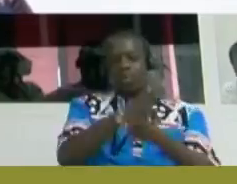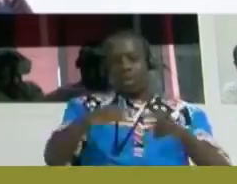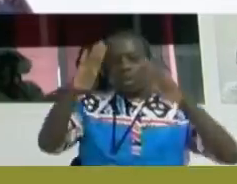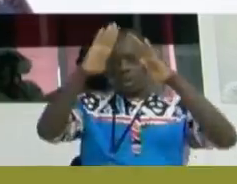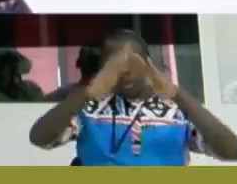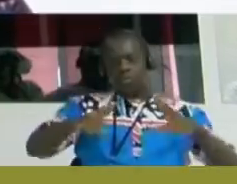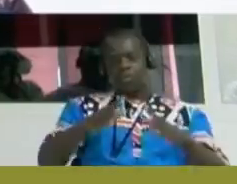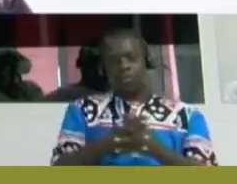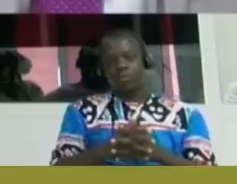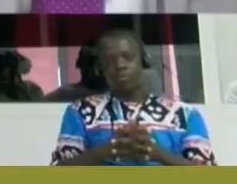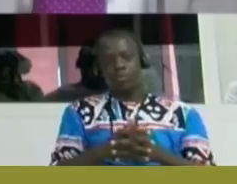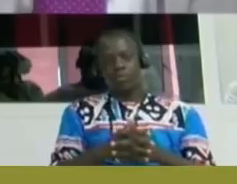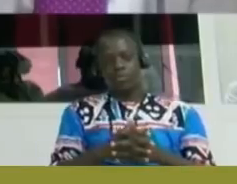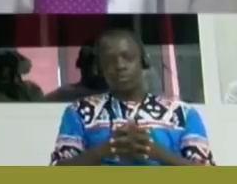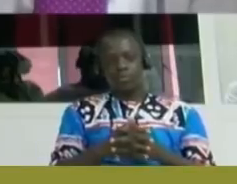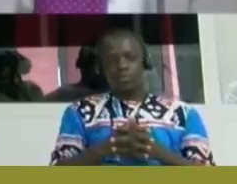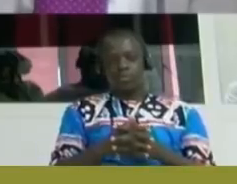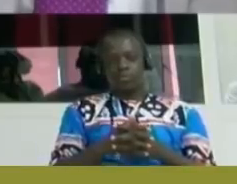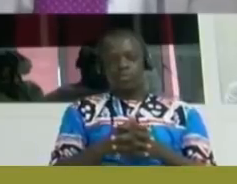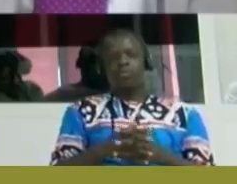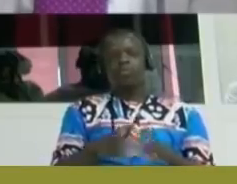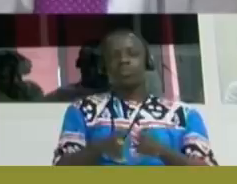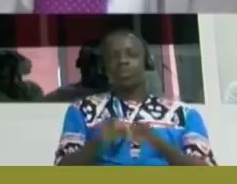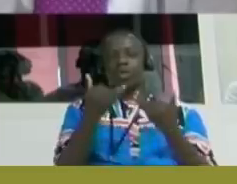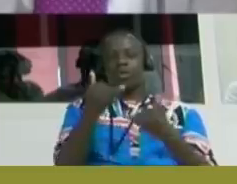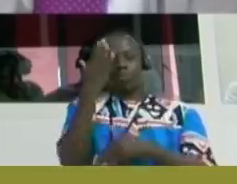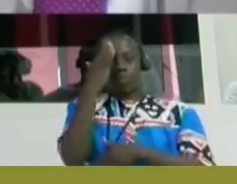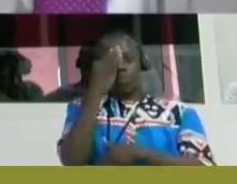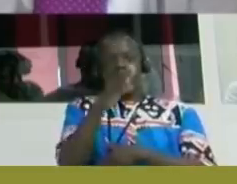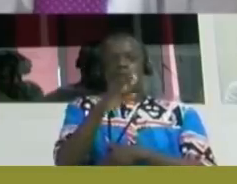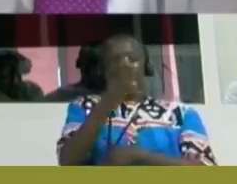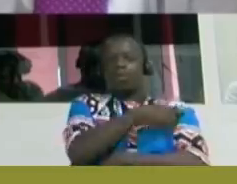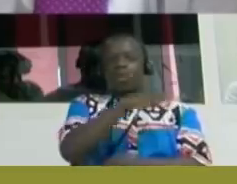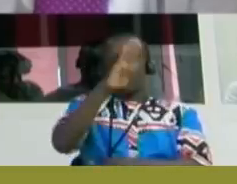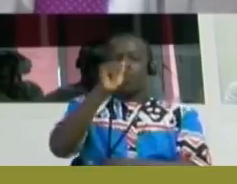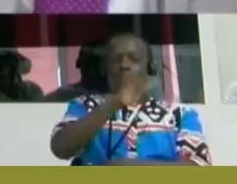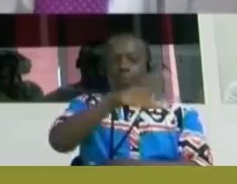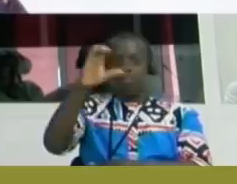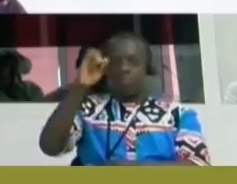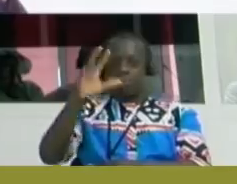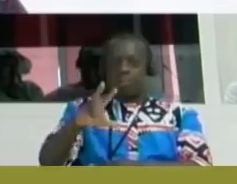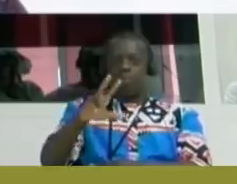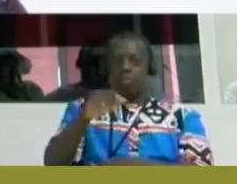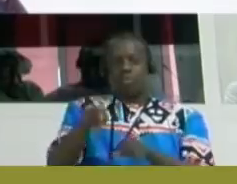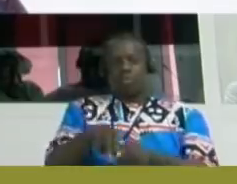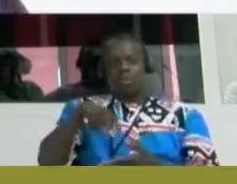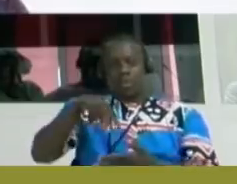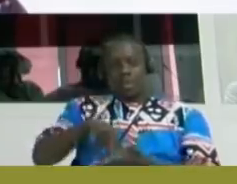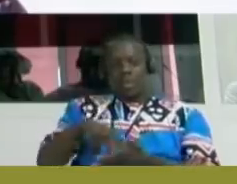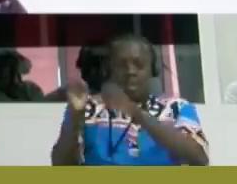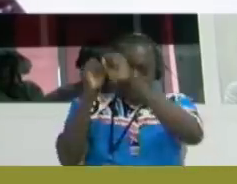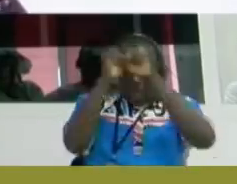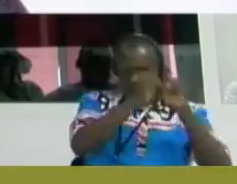guard room, we ambushed. We laid low. Since we now know Lieutenant Barrow is coming, we laid ambush for him.